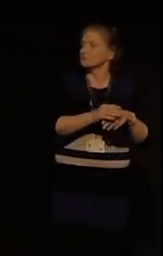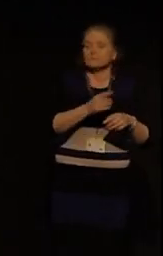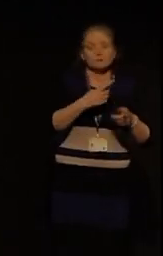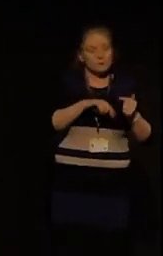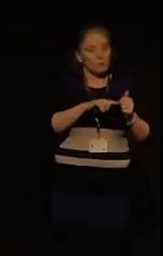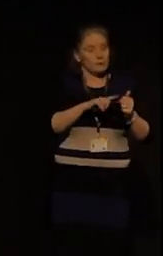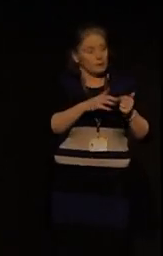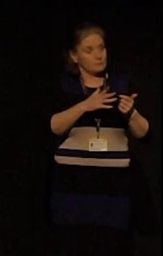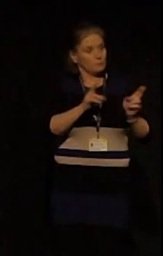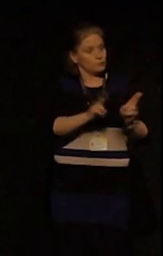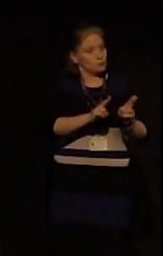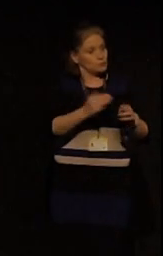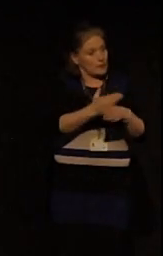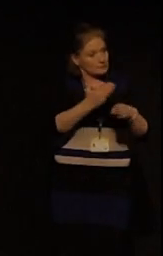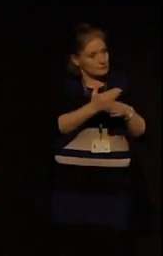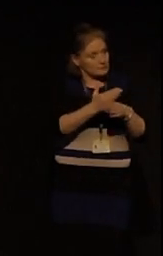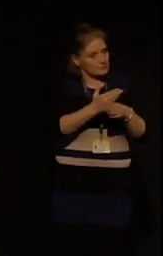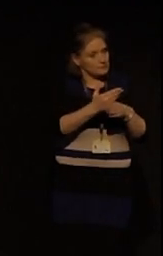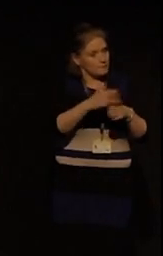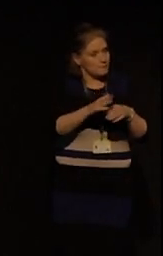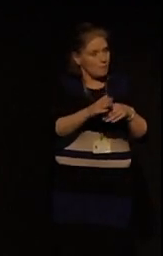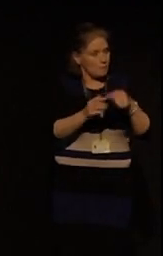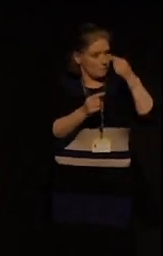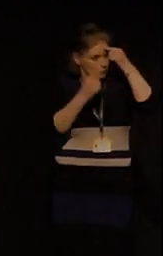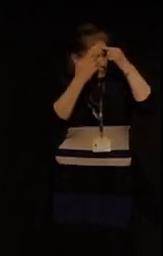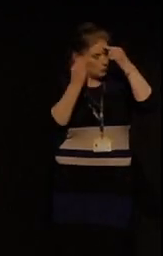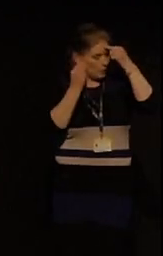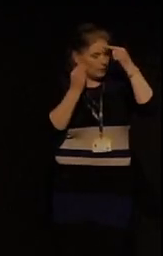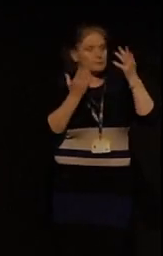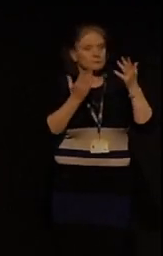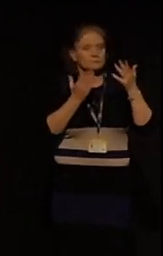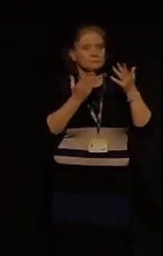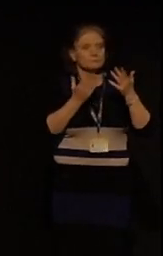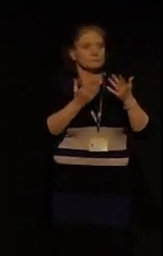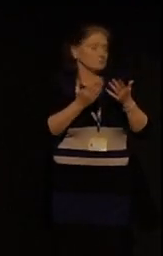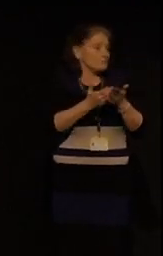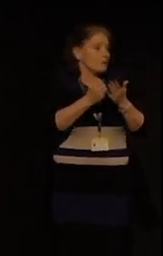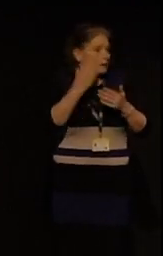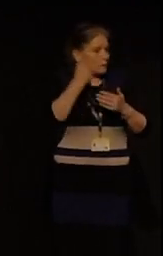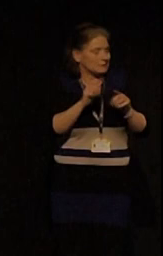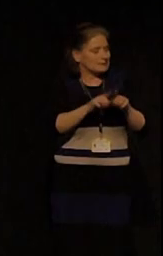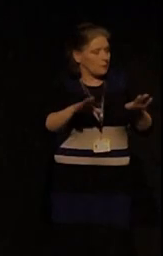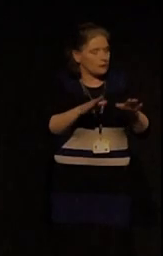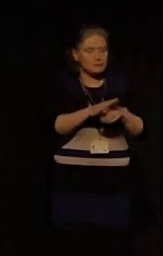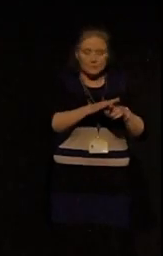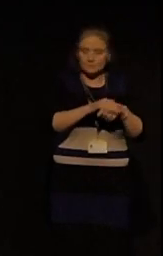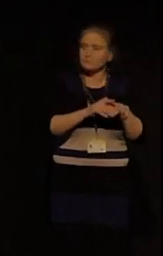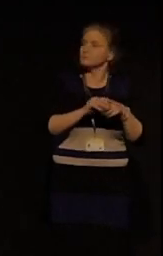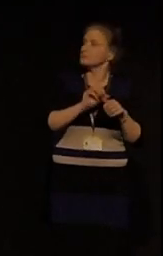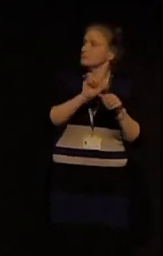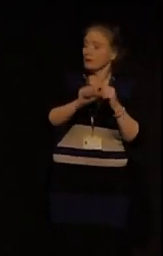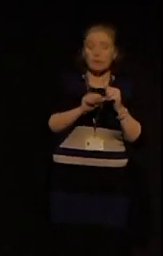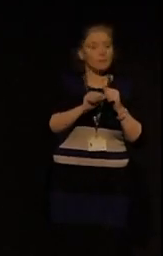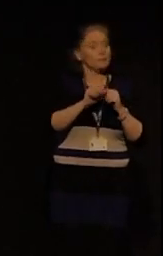amount of neural activity going from the brain to the ear, much like a regular hearing loss would do. We then take our